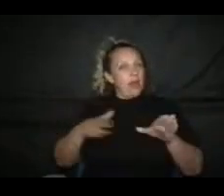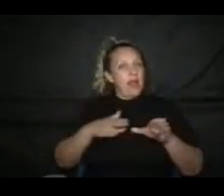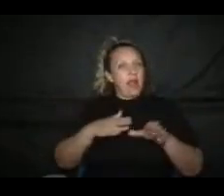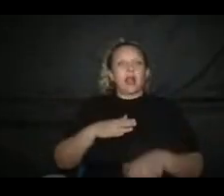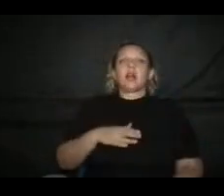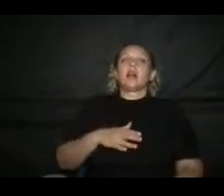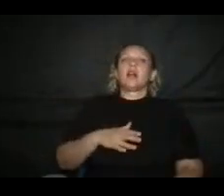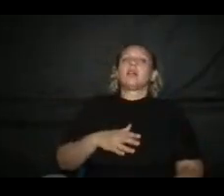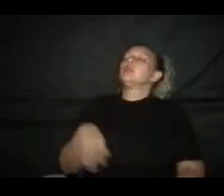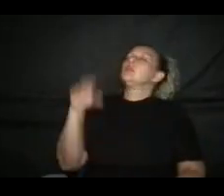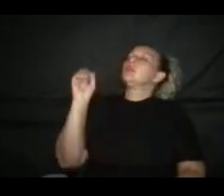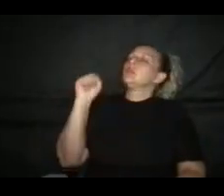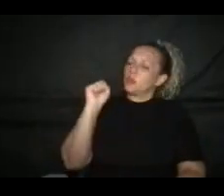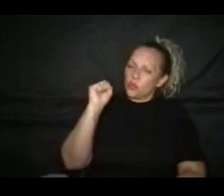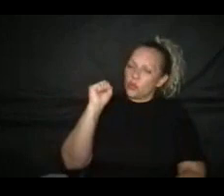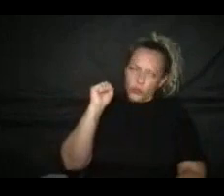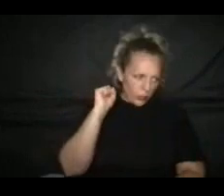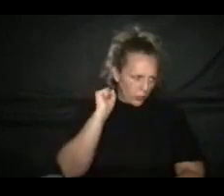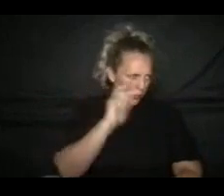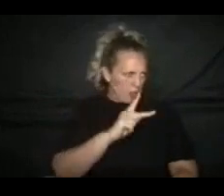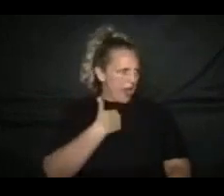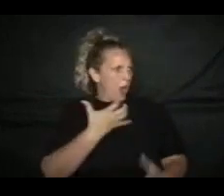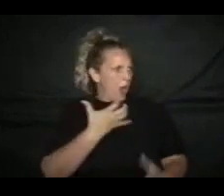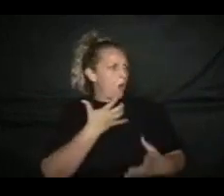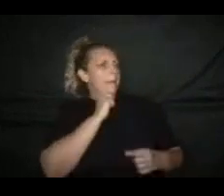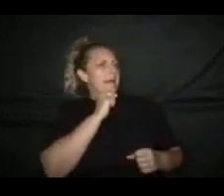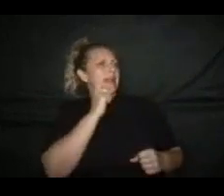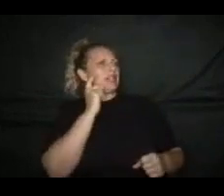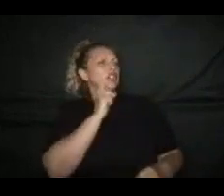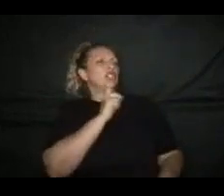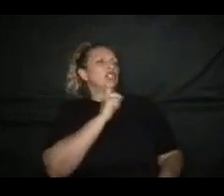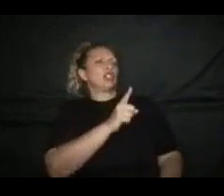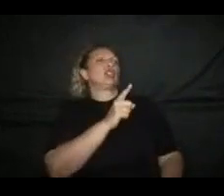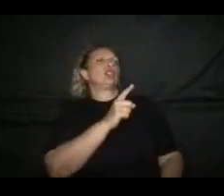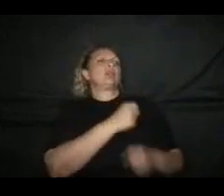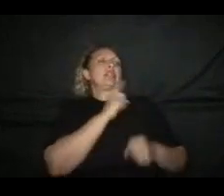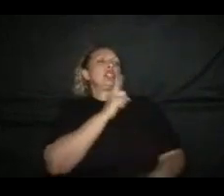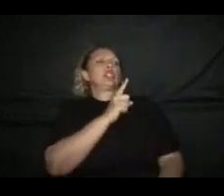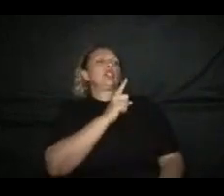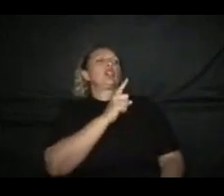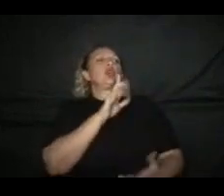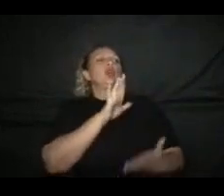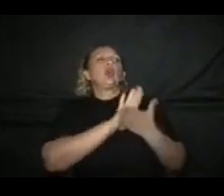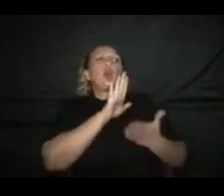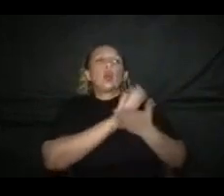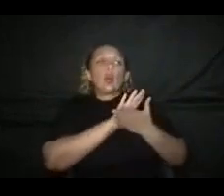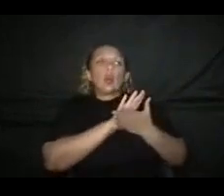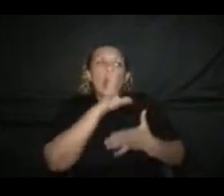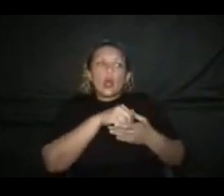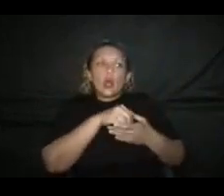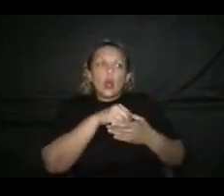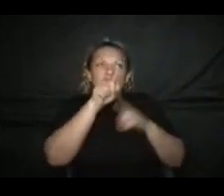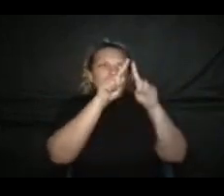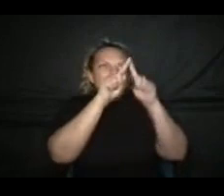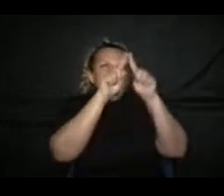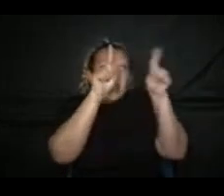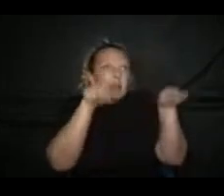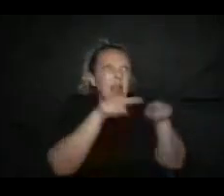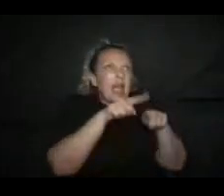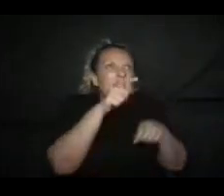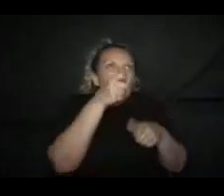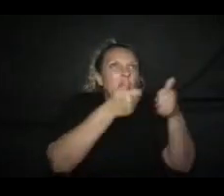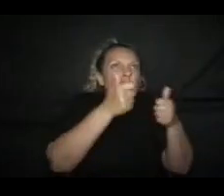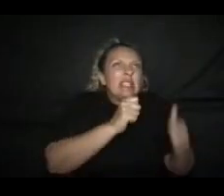that schools are included. We can't tell from that teeny tiny map what is and isn't. Yes.